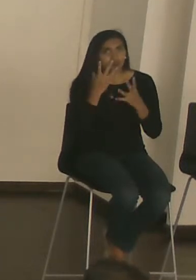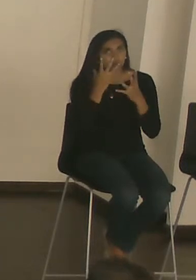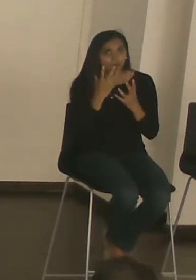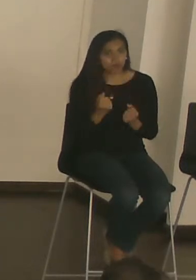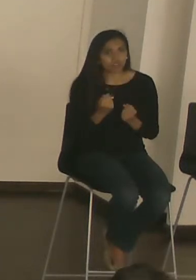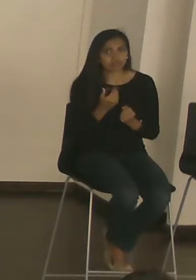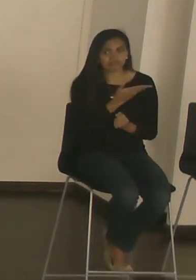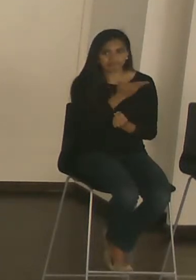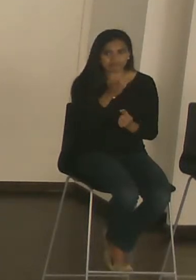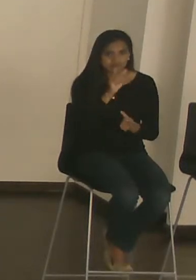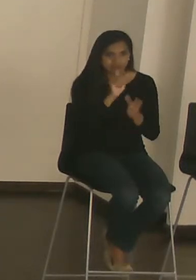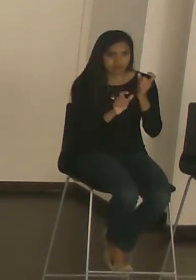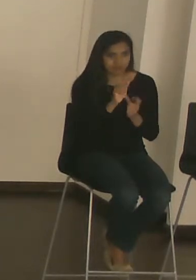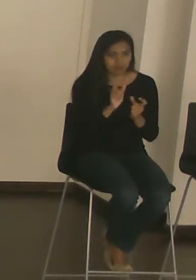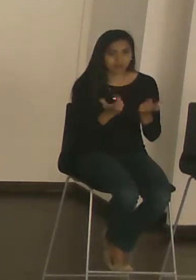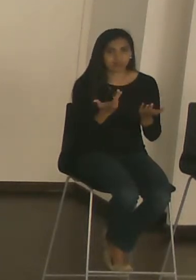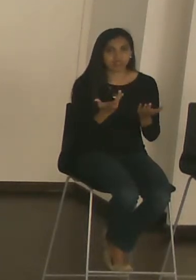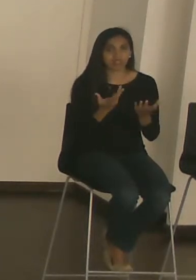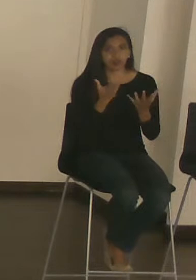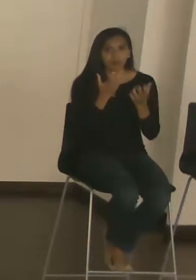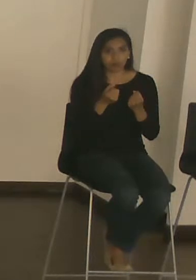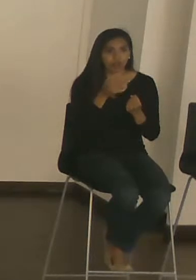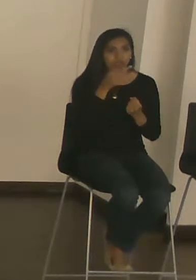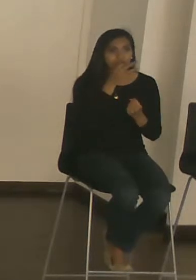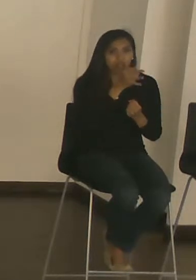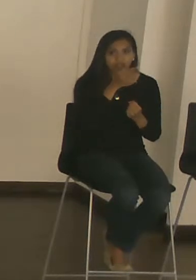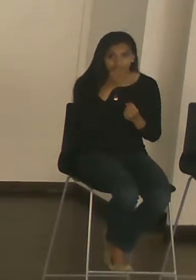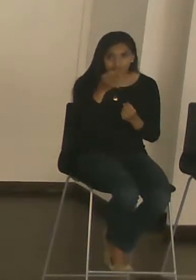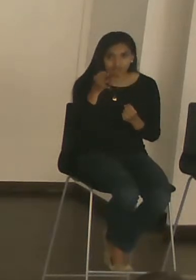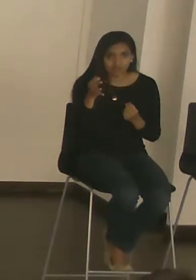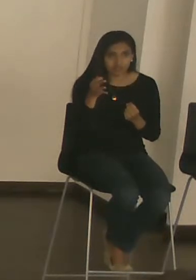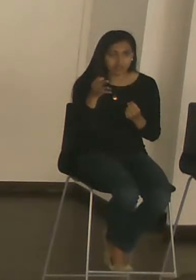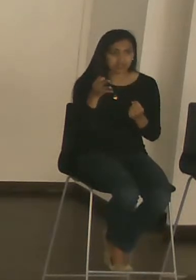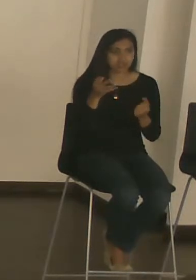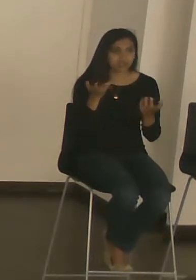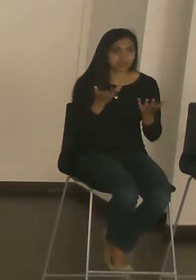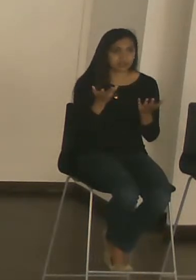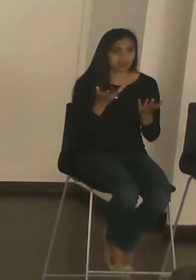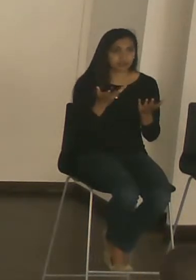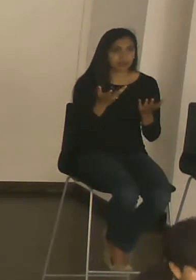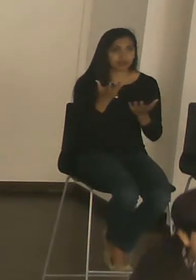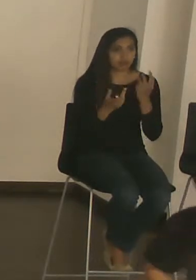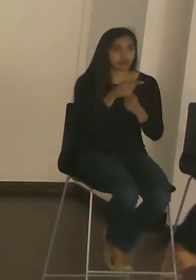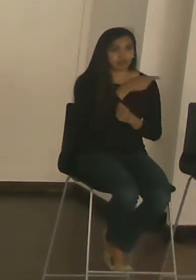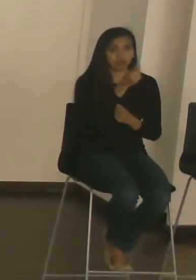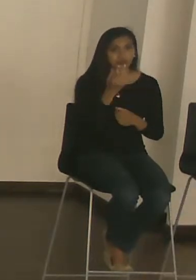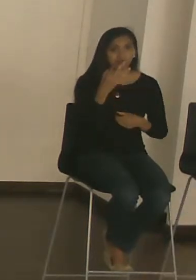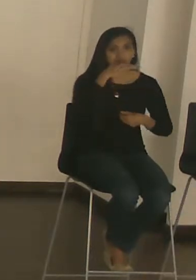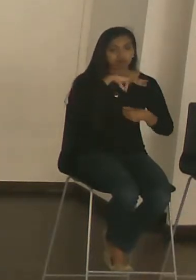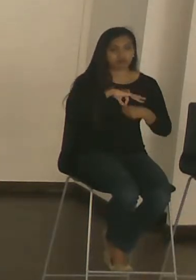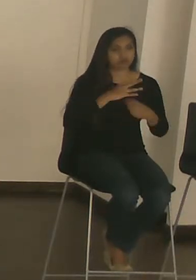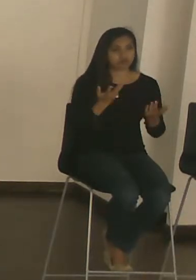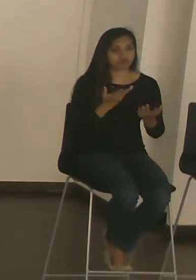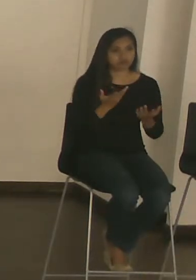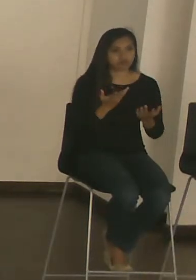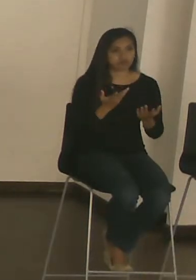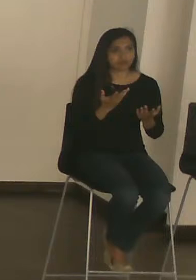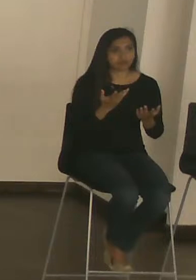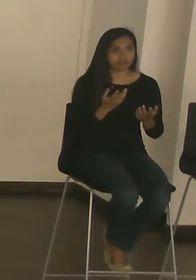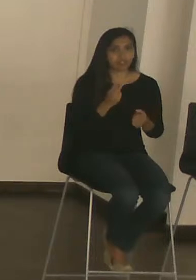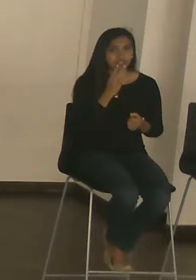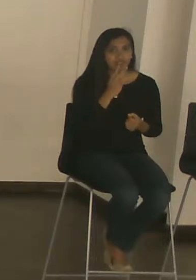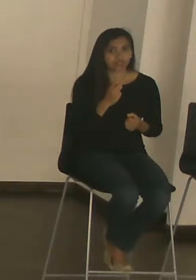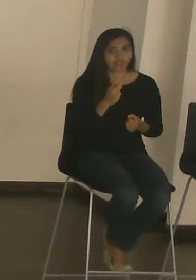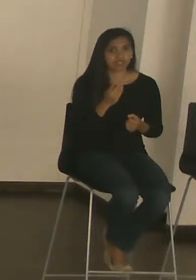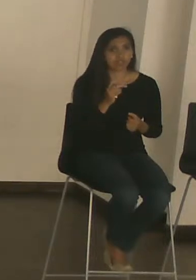this conference. Ask all of you to bring to this conference and perhaps take away from it. Um, Looking out for each